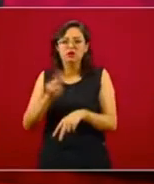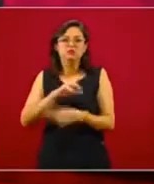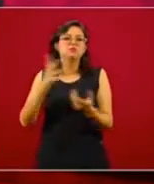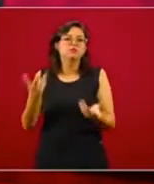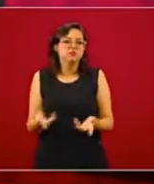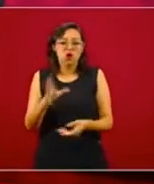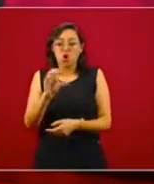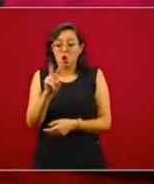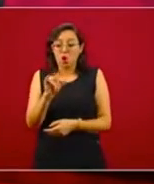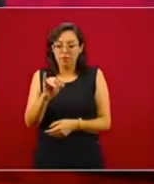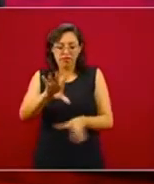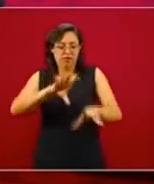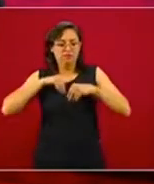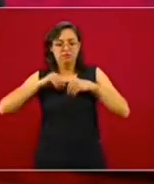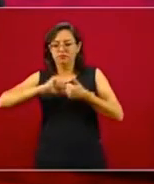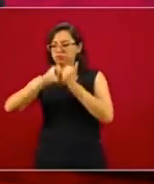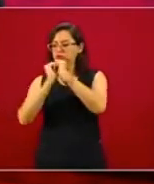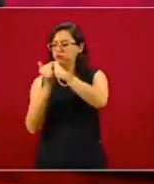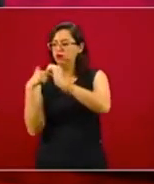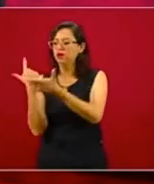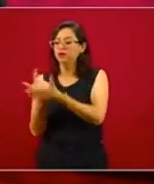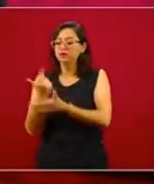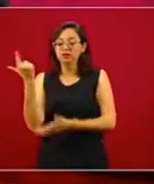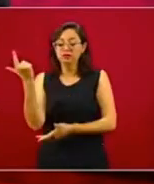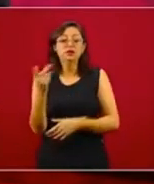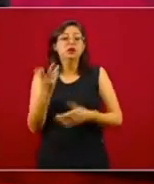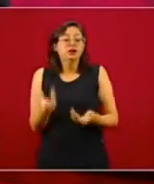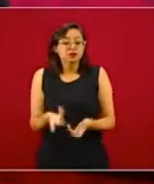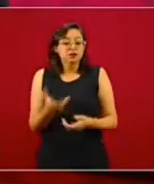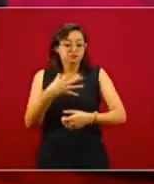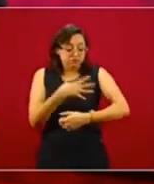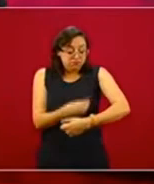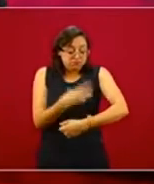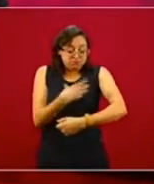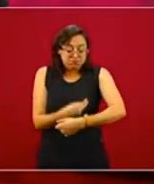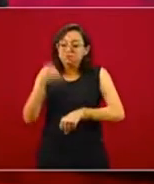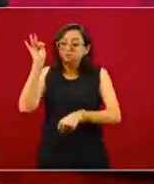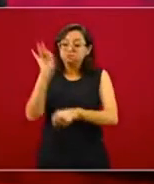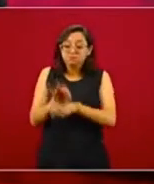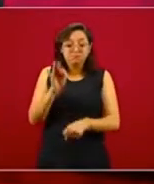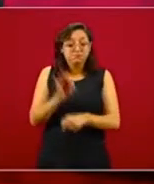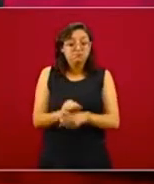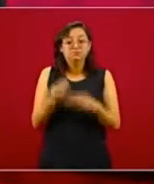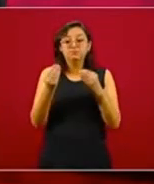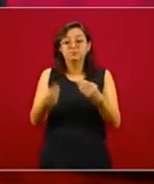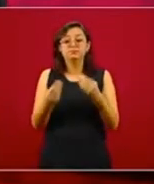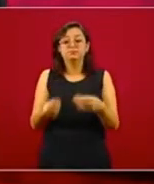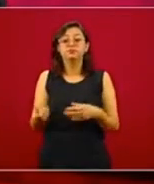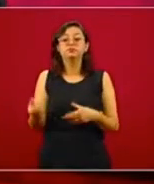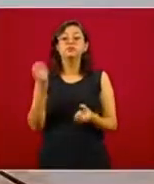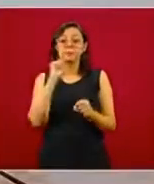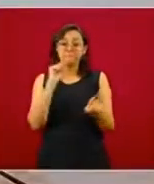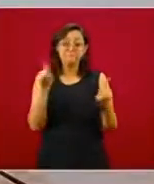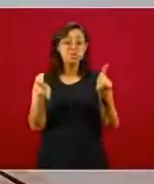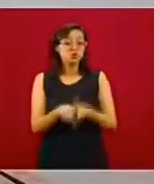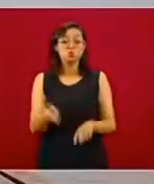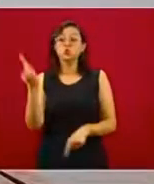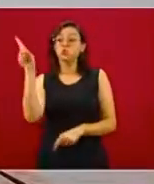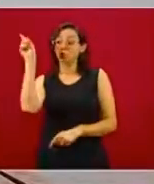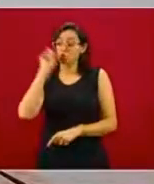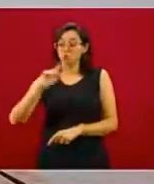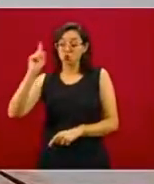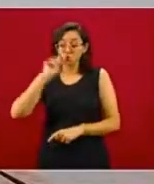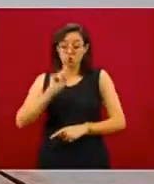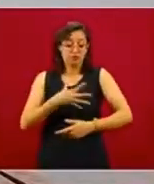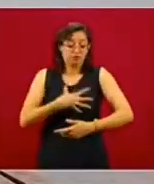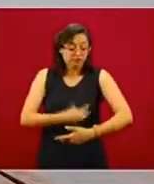for complications in terms of COVID would also have a protection element. The history of breastfeeding should be